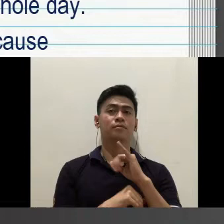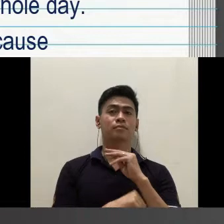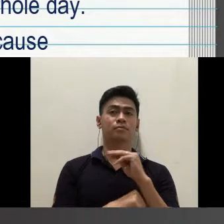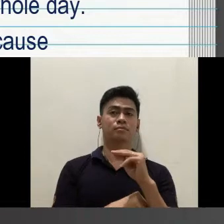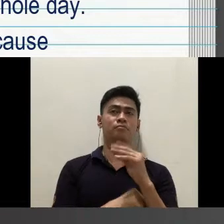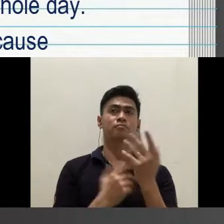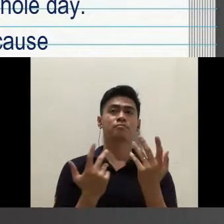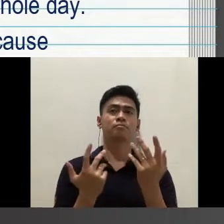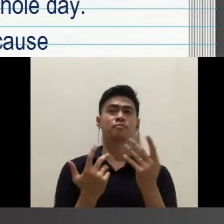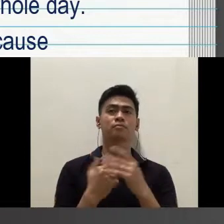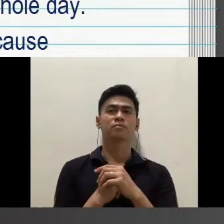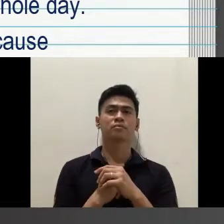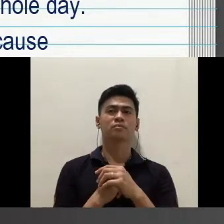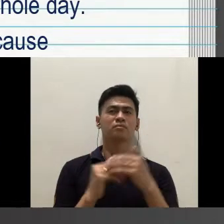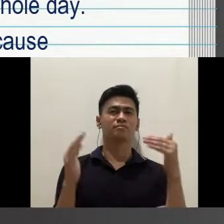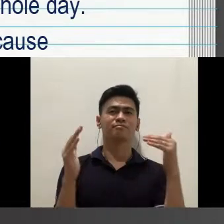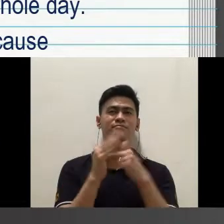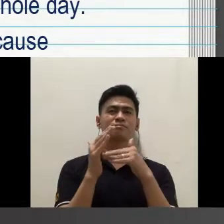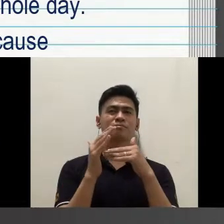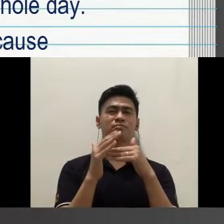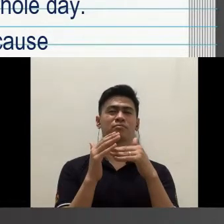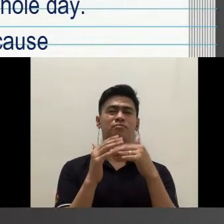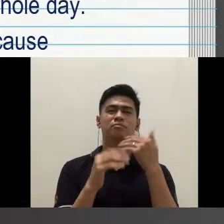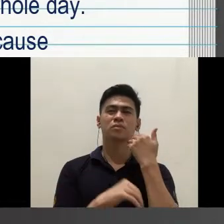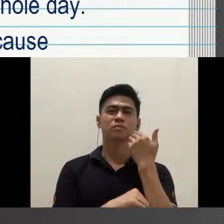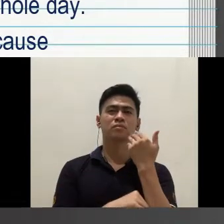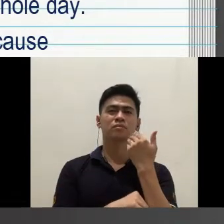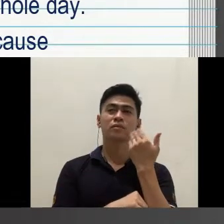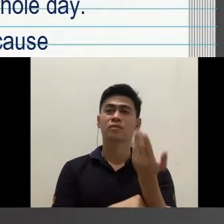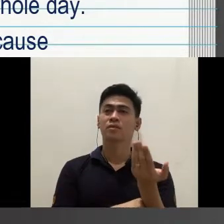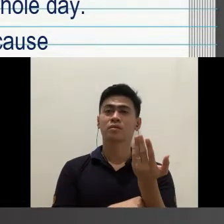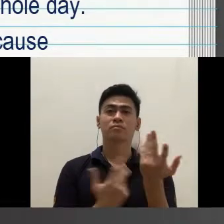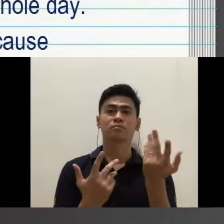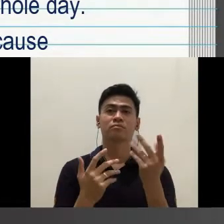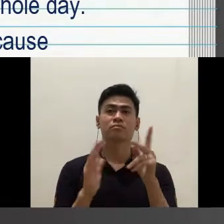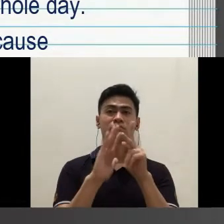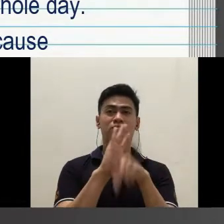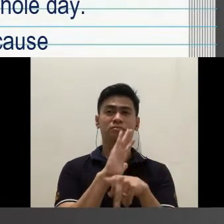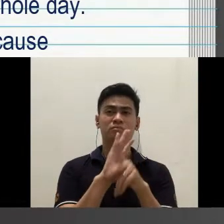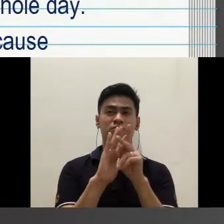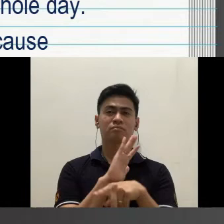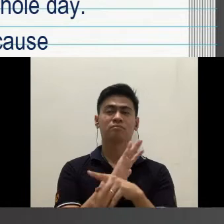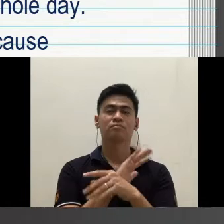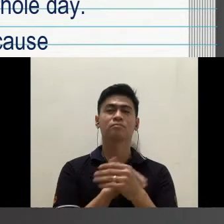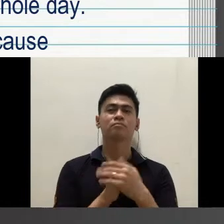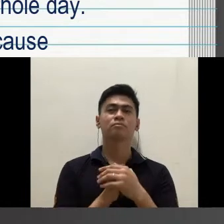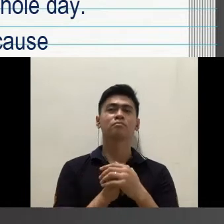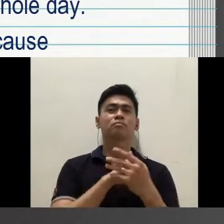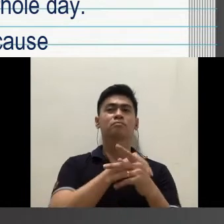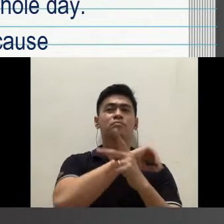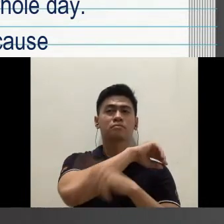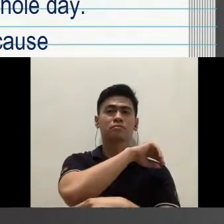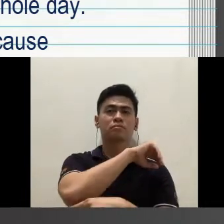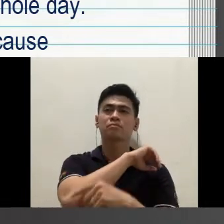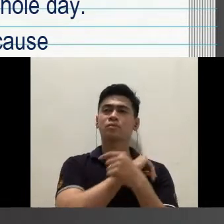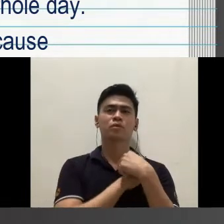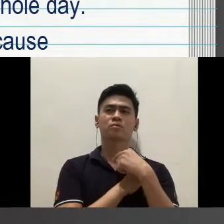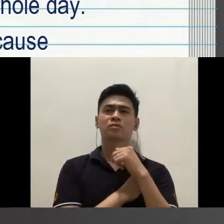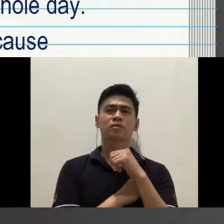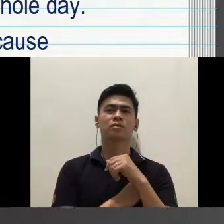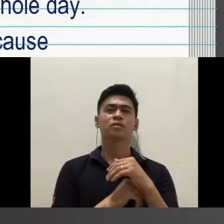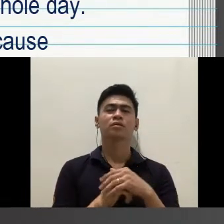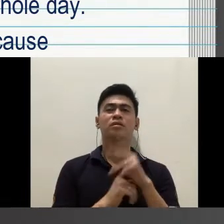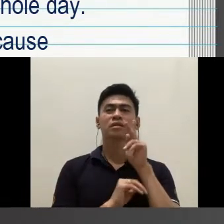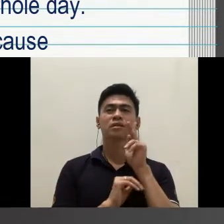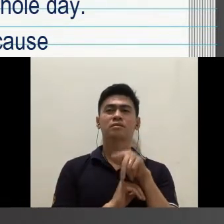essay uses personal judgment or viewpoints. How we will know if it's a personal viewpoint then? We will know